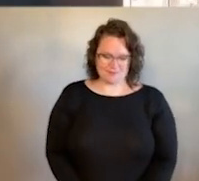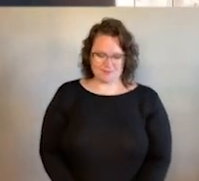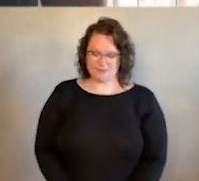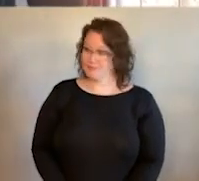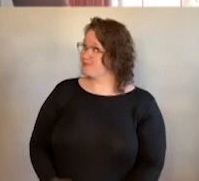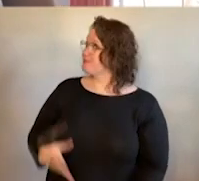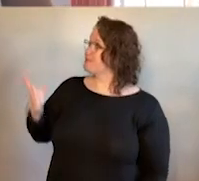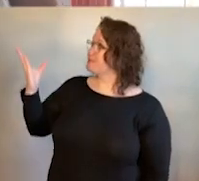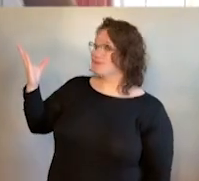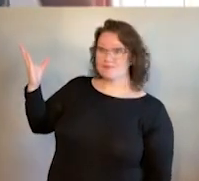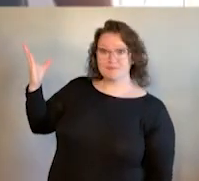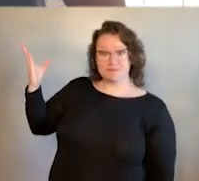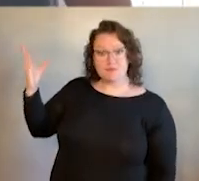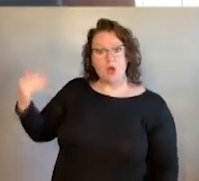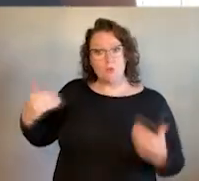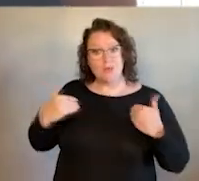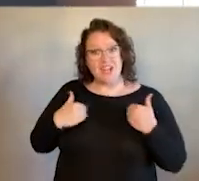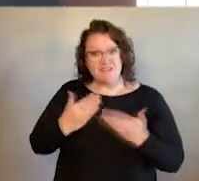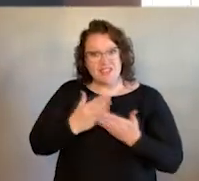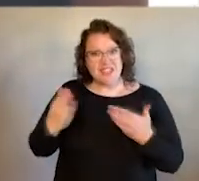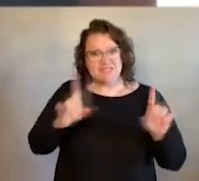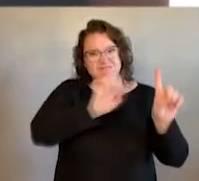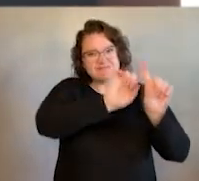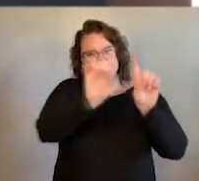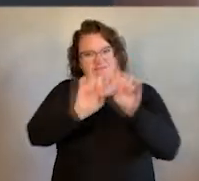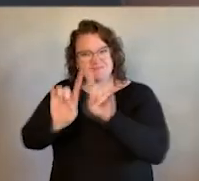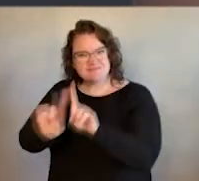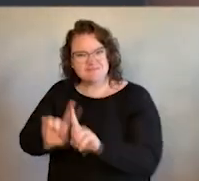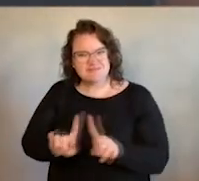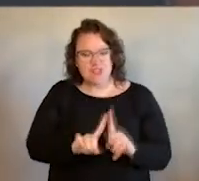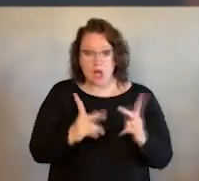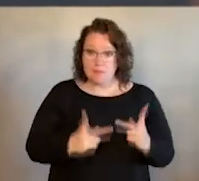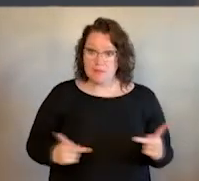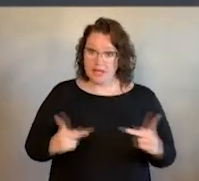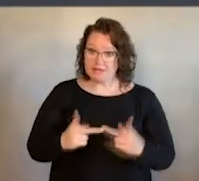So as you can see, we have things in different compartments that